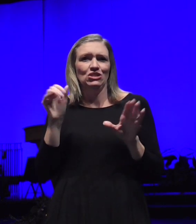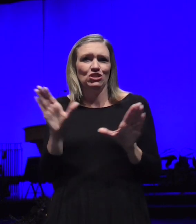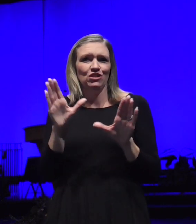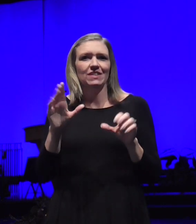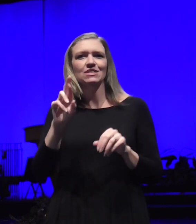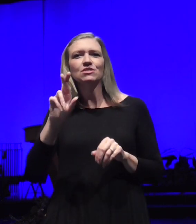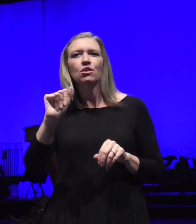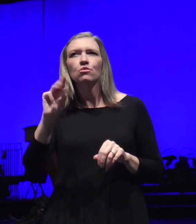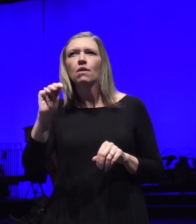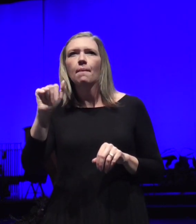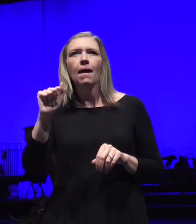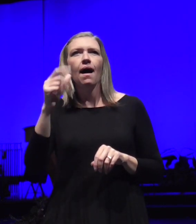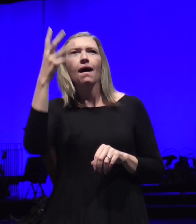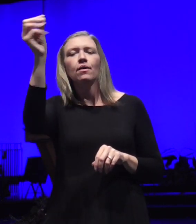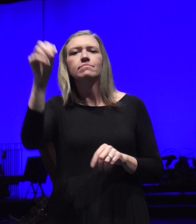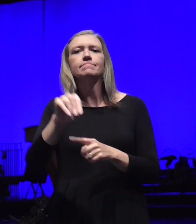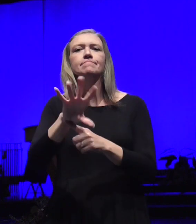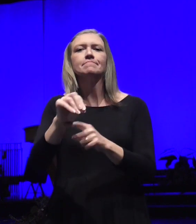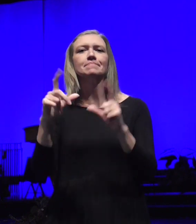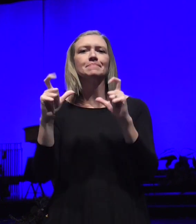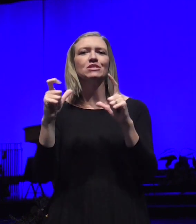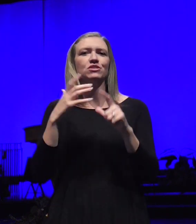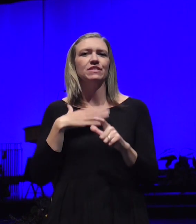out and took a picture of my Jeep.